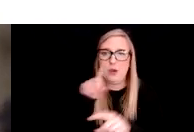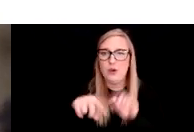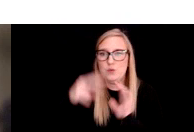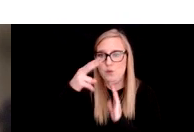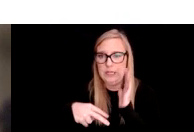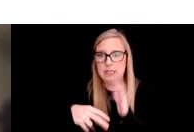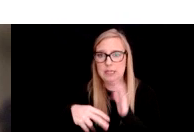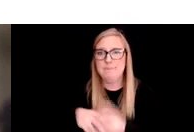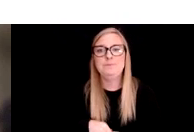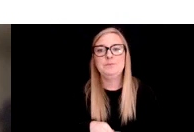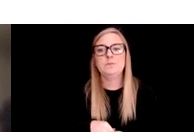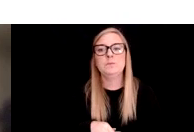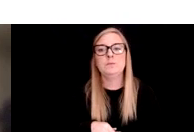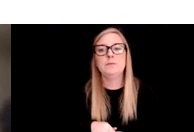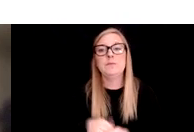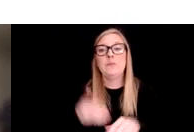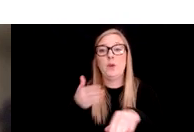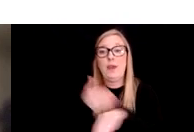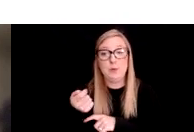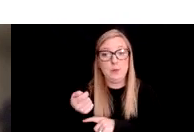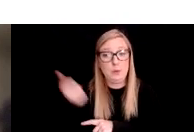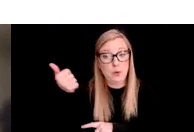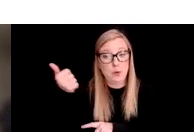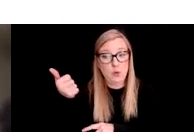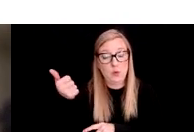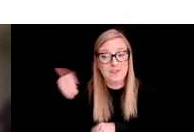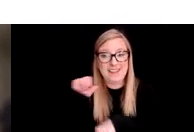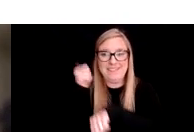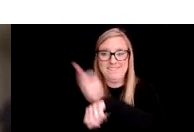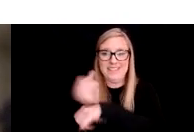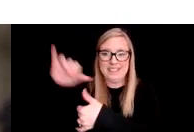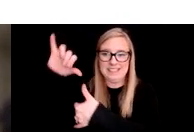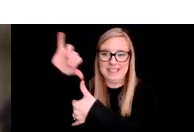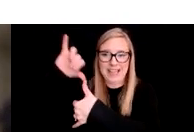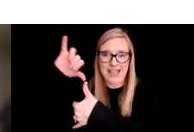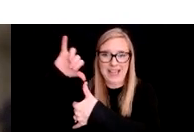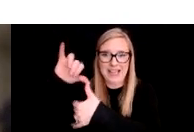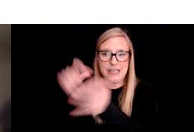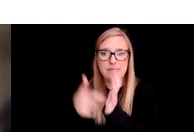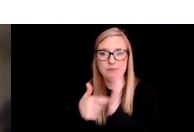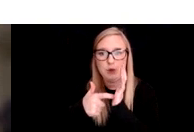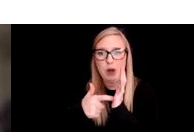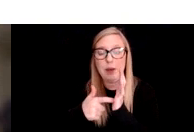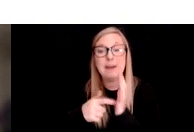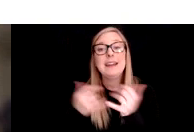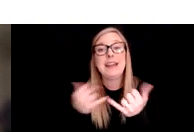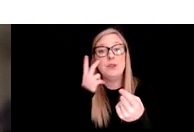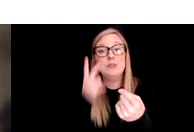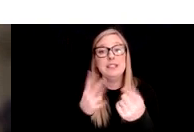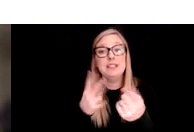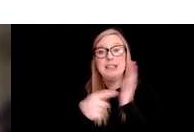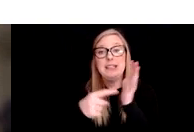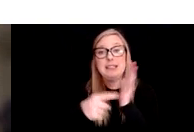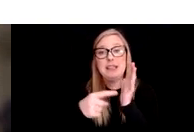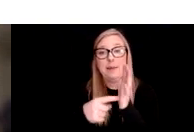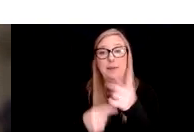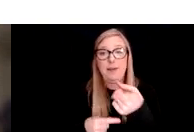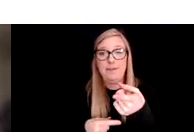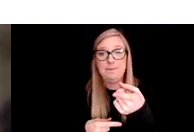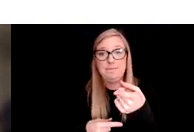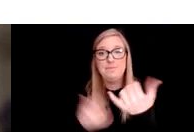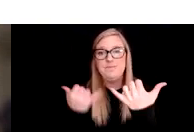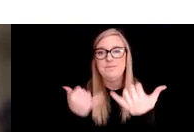So once we removed the fixed height property, you can see on the example image on the right that now none